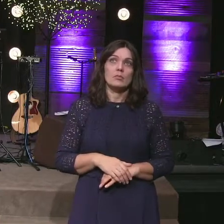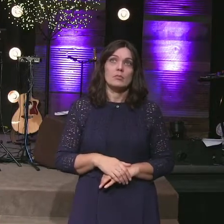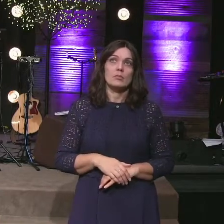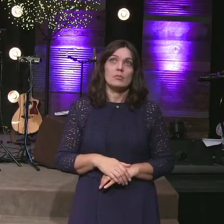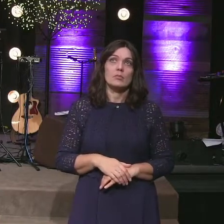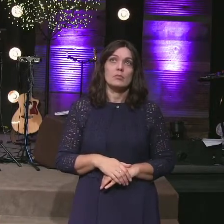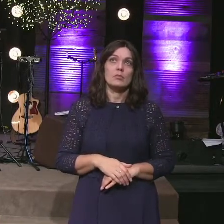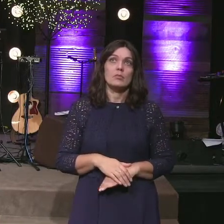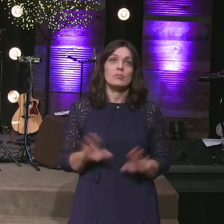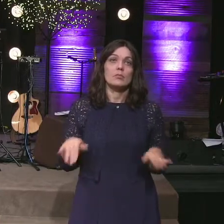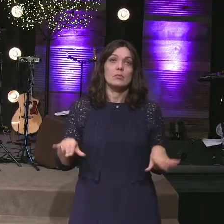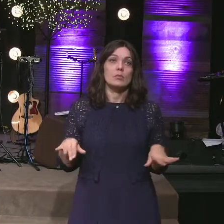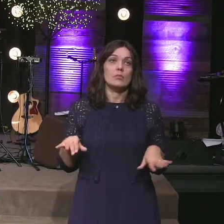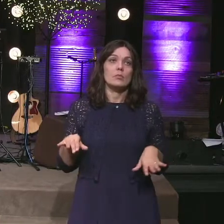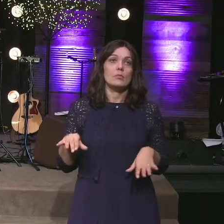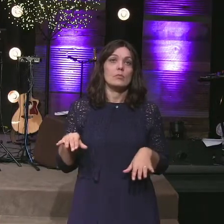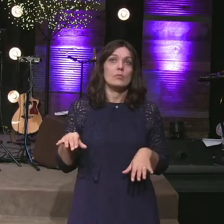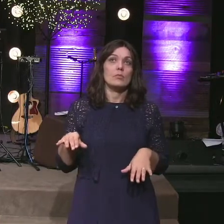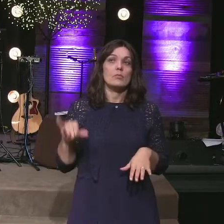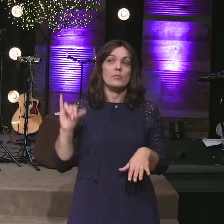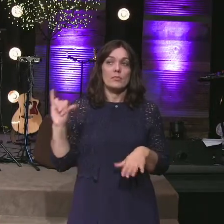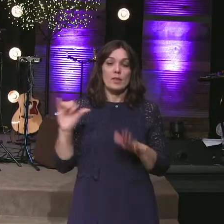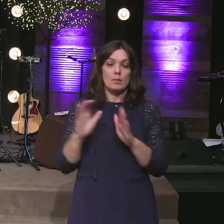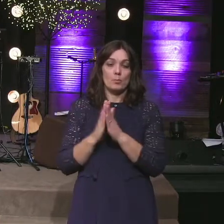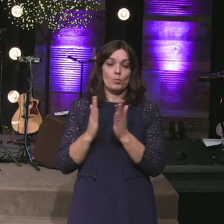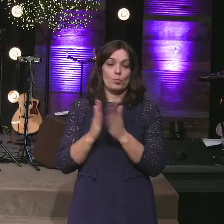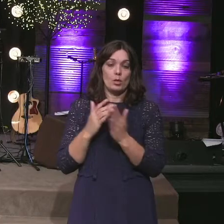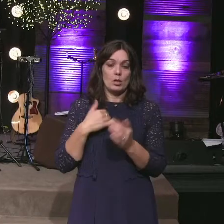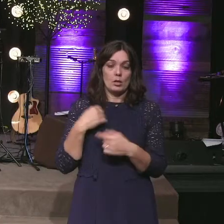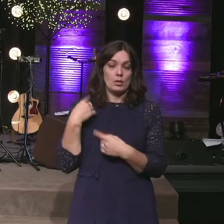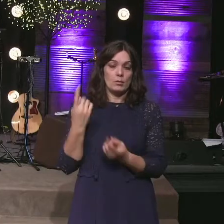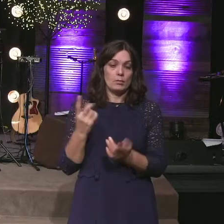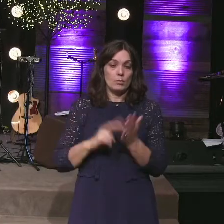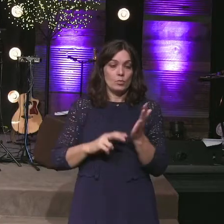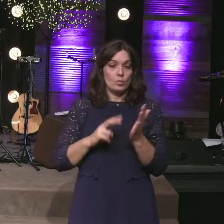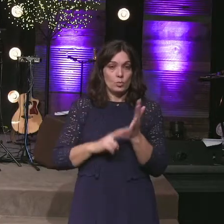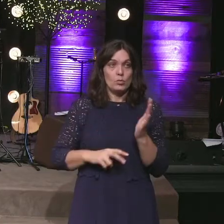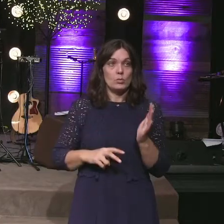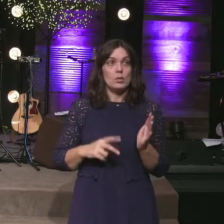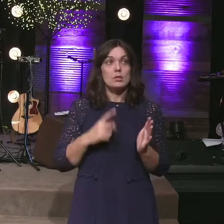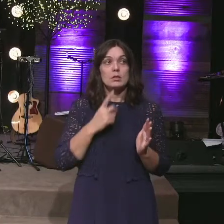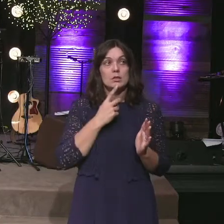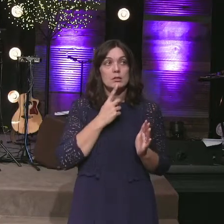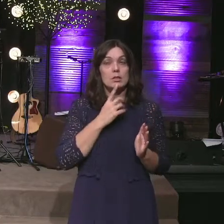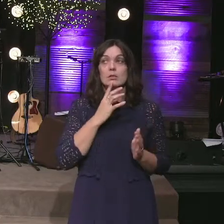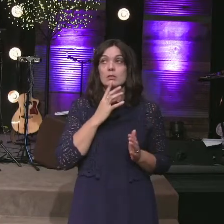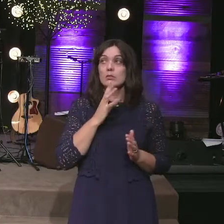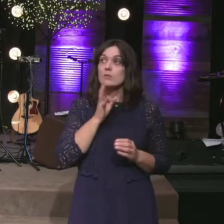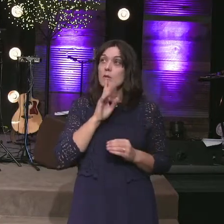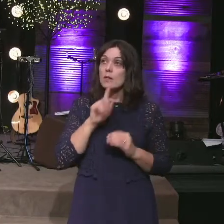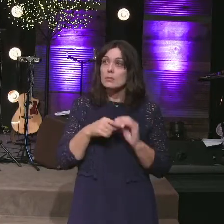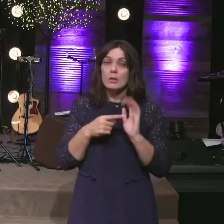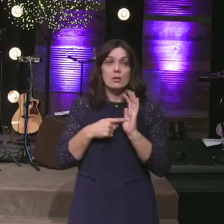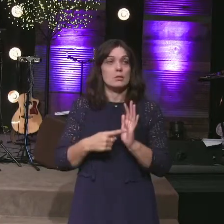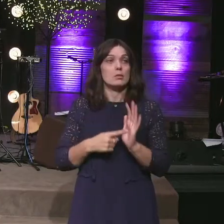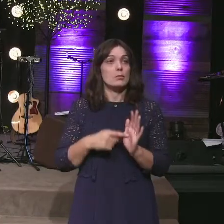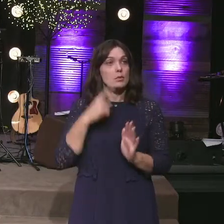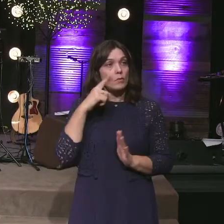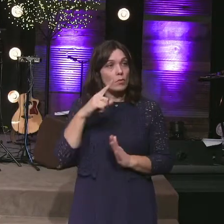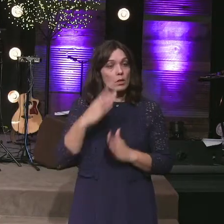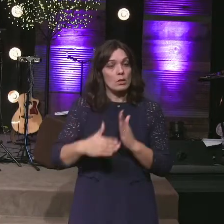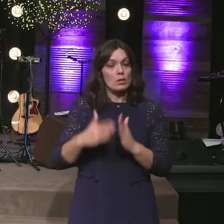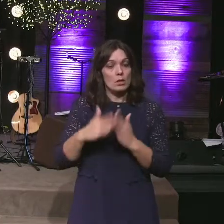You know, one of the things in this book that I'm reading by Rick Renner, he talks about signs of end times. One of the signs of end times